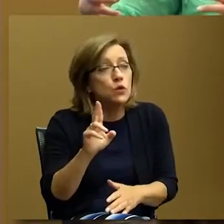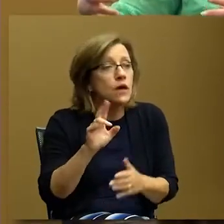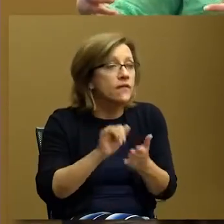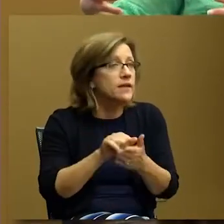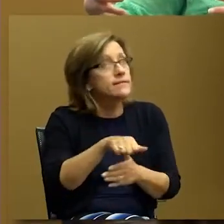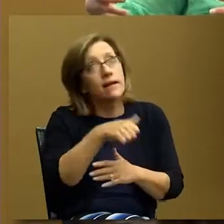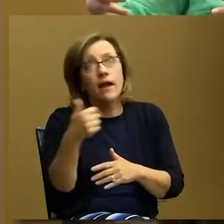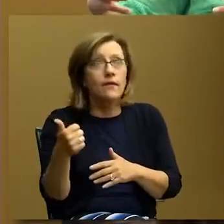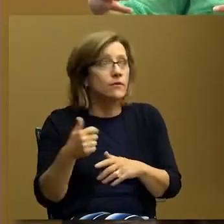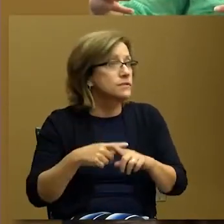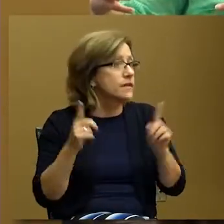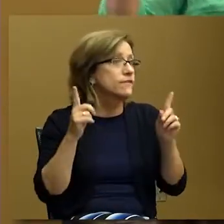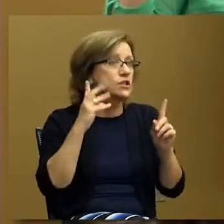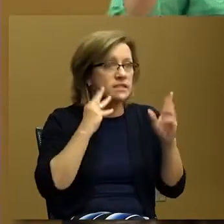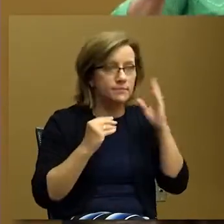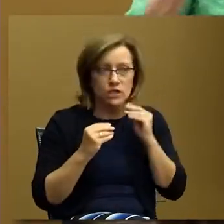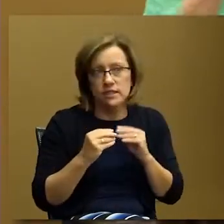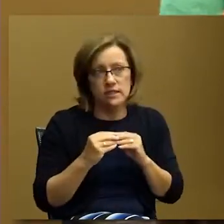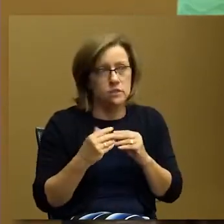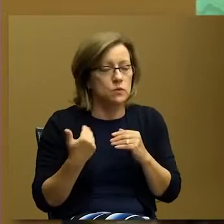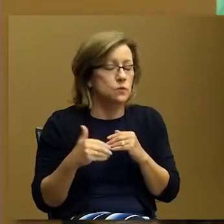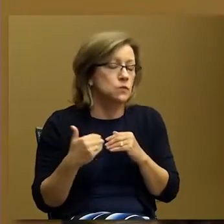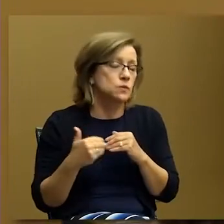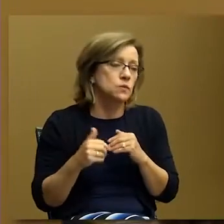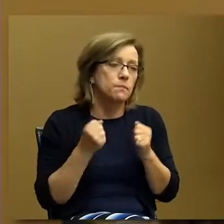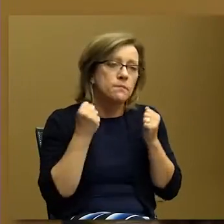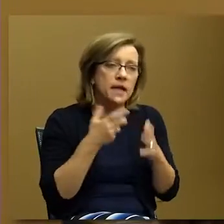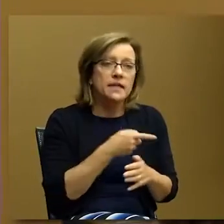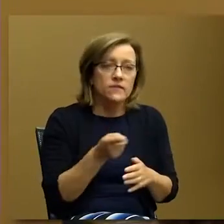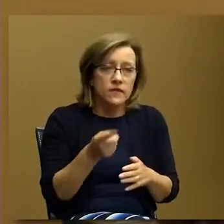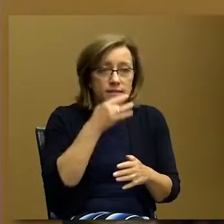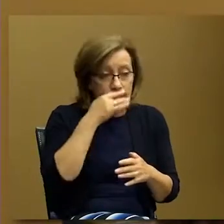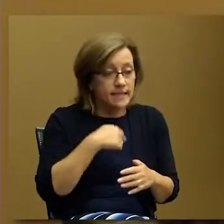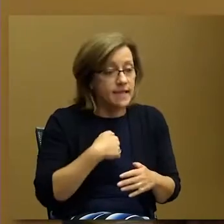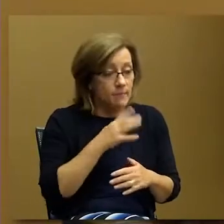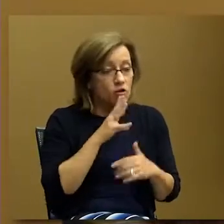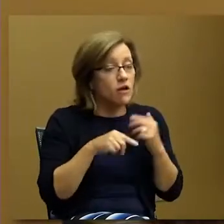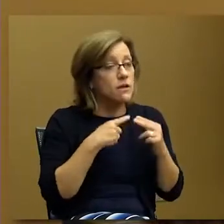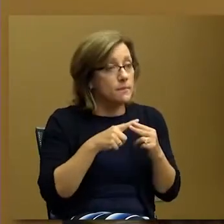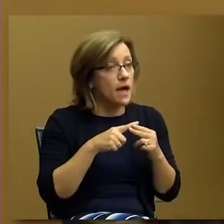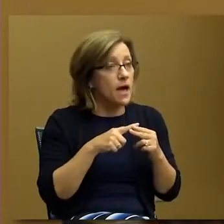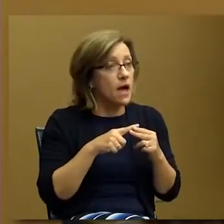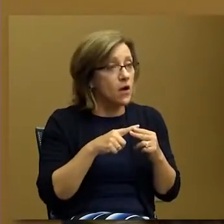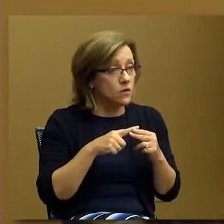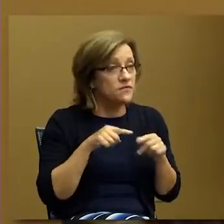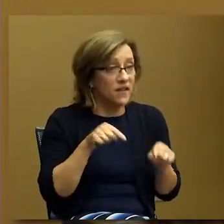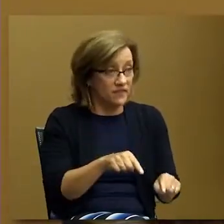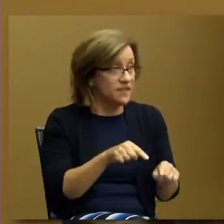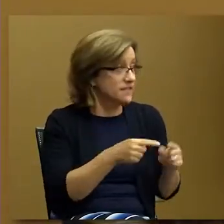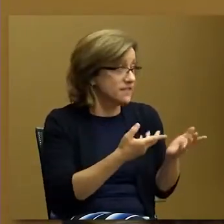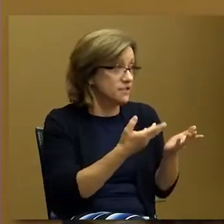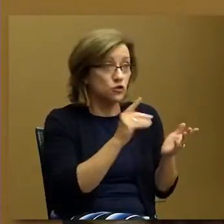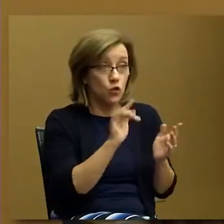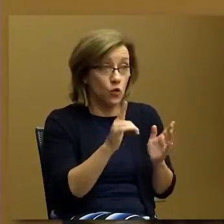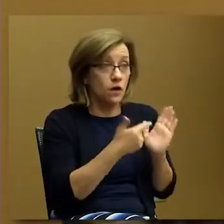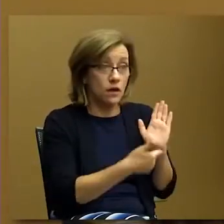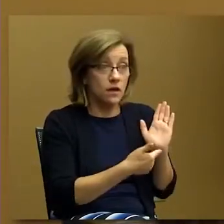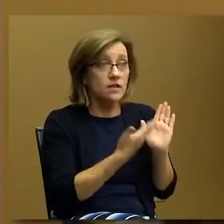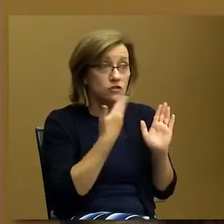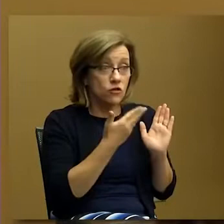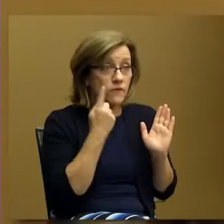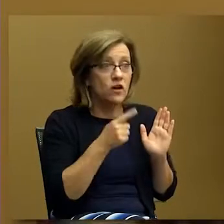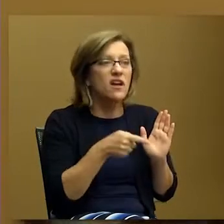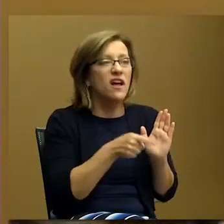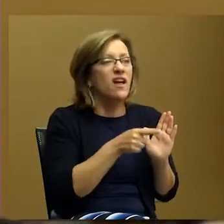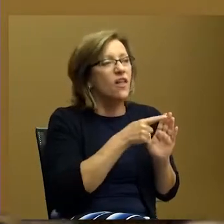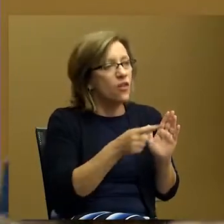nother experience. And a lot of these kids that I'm talking about that this instrument is good for have started off in the